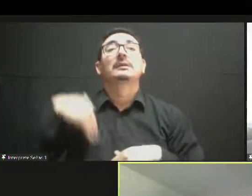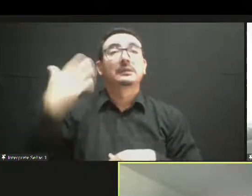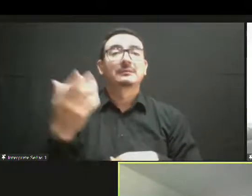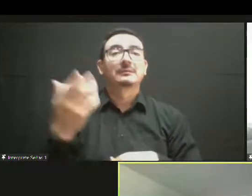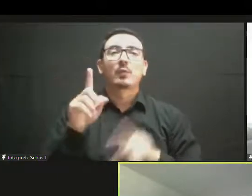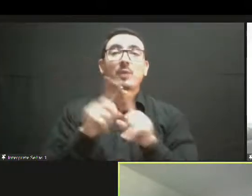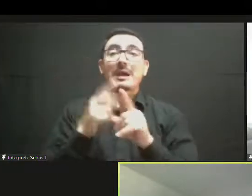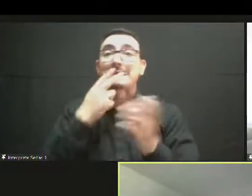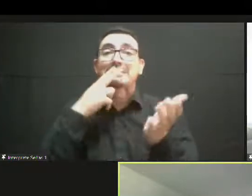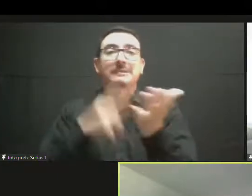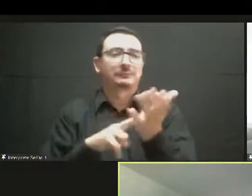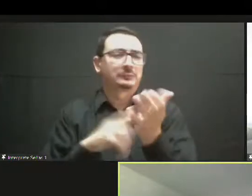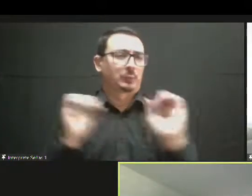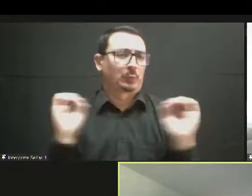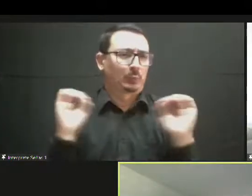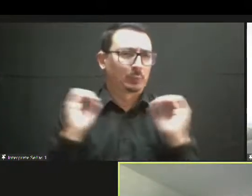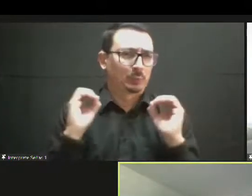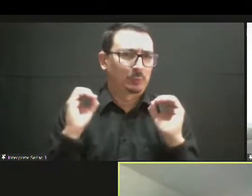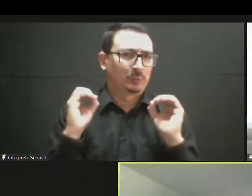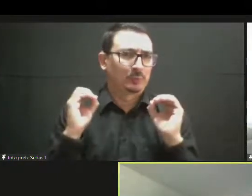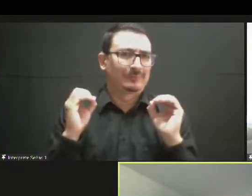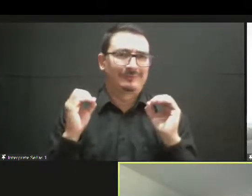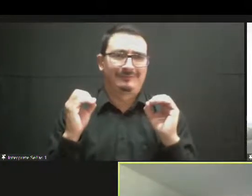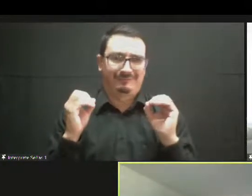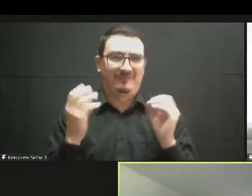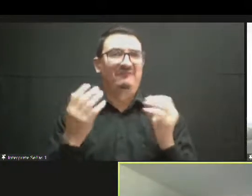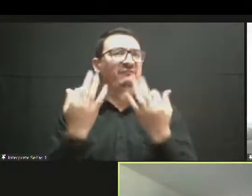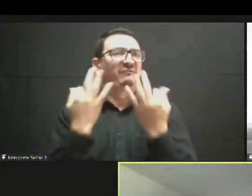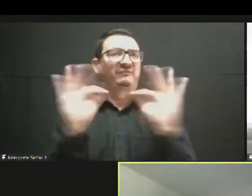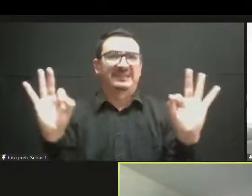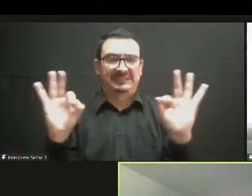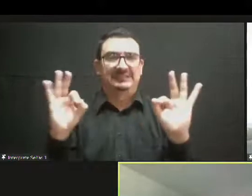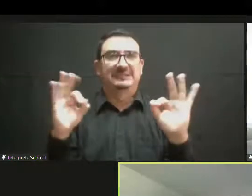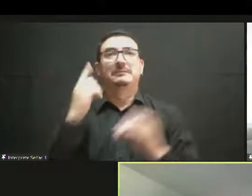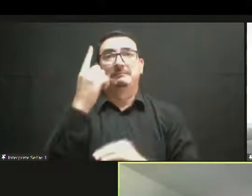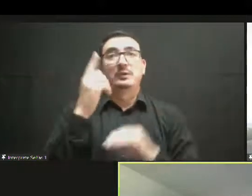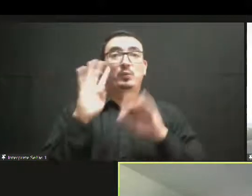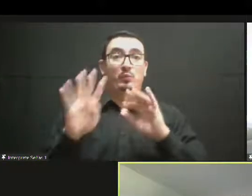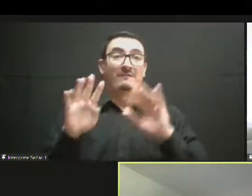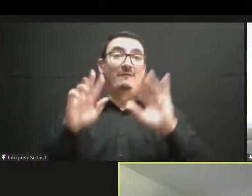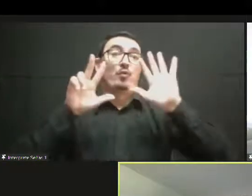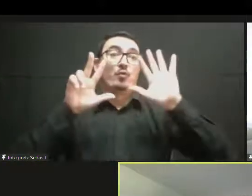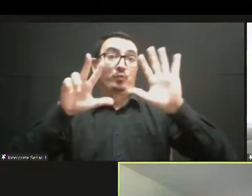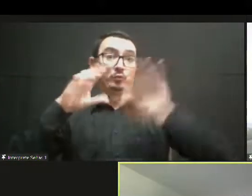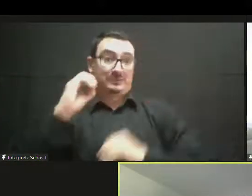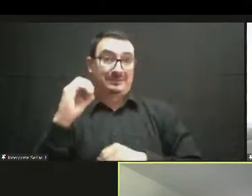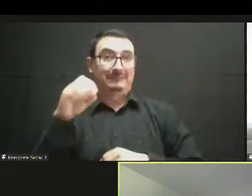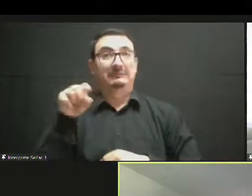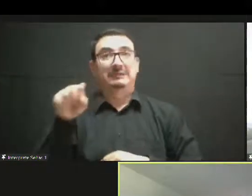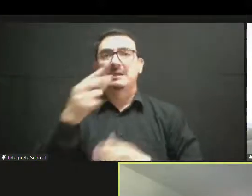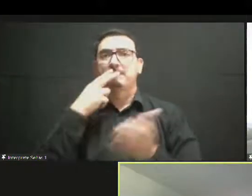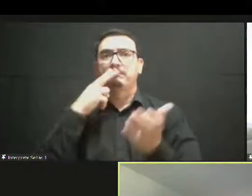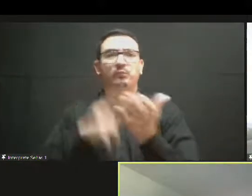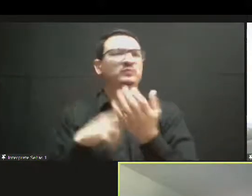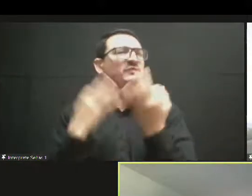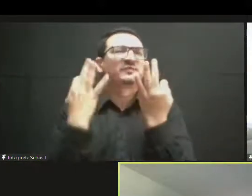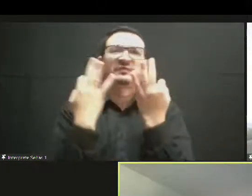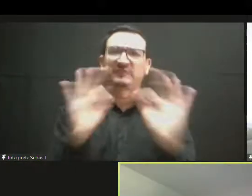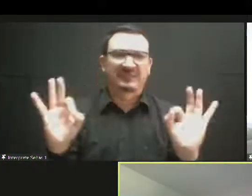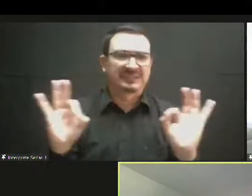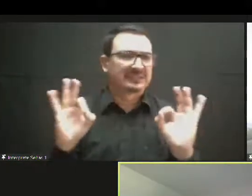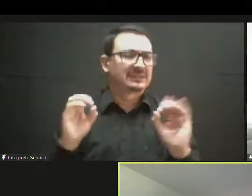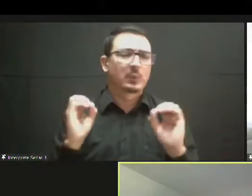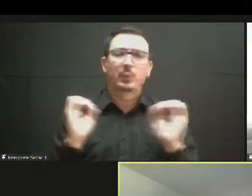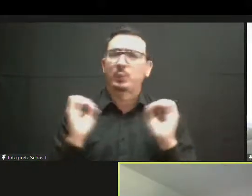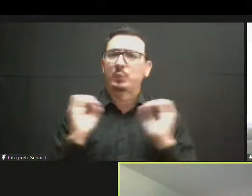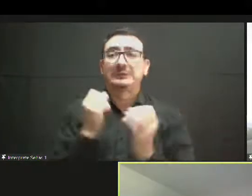80s, this regime did not include services as an activity that were benefits. So it's not